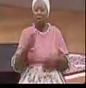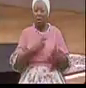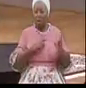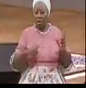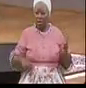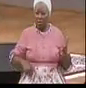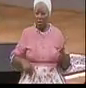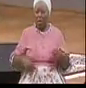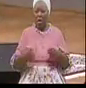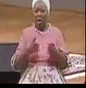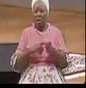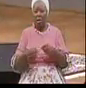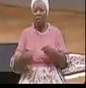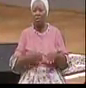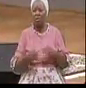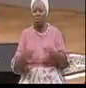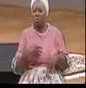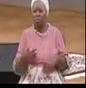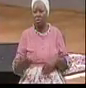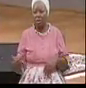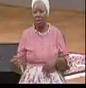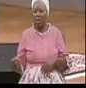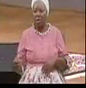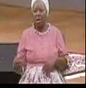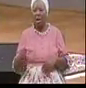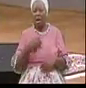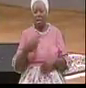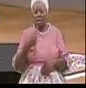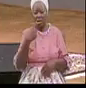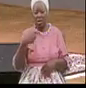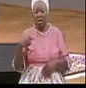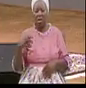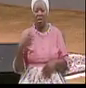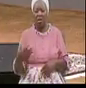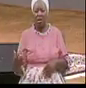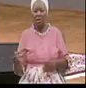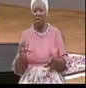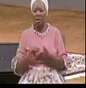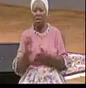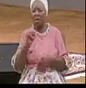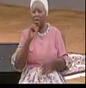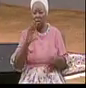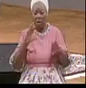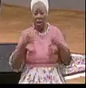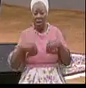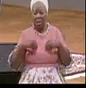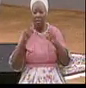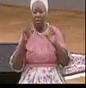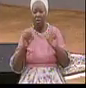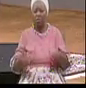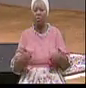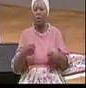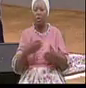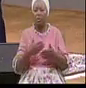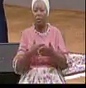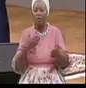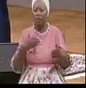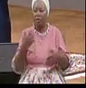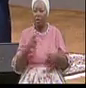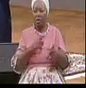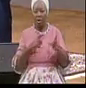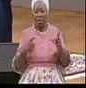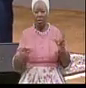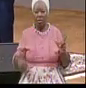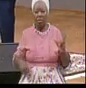to do things and say things that were not acceptable in the sight of